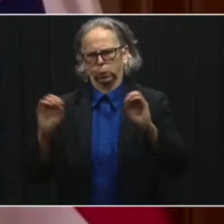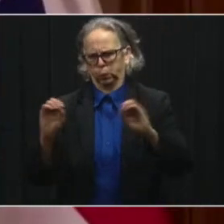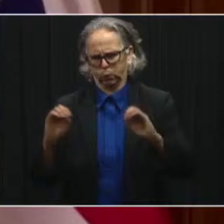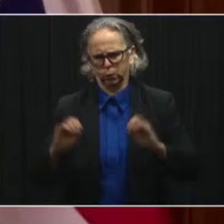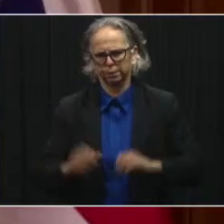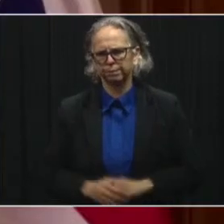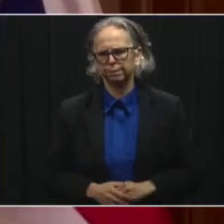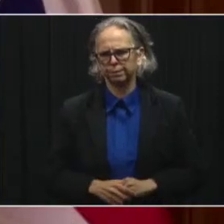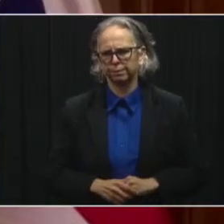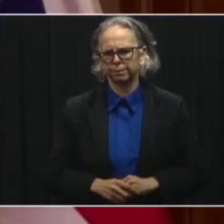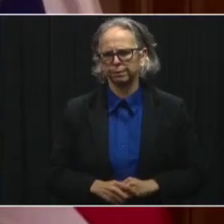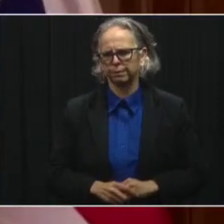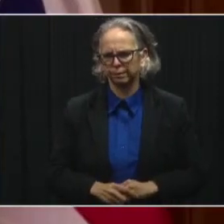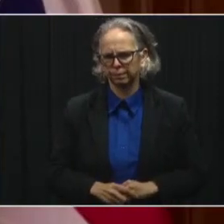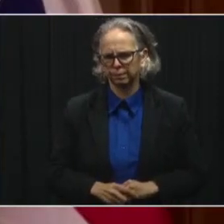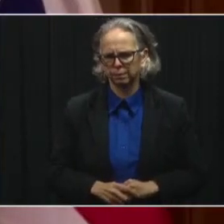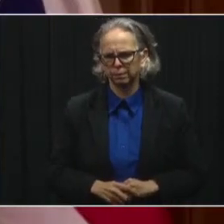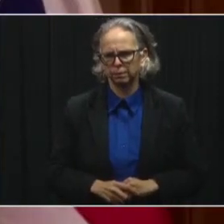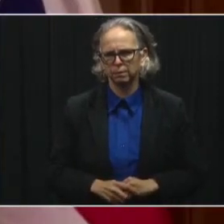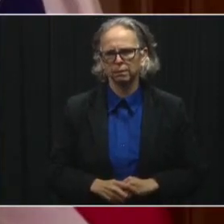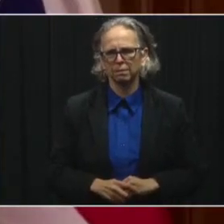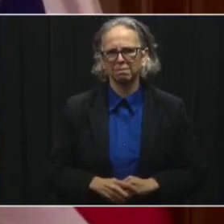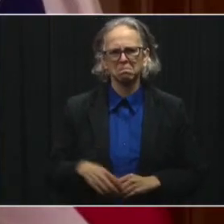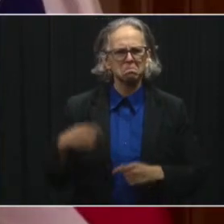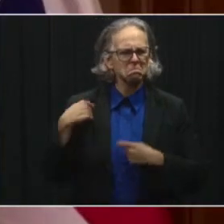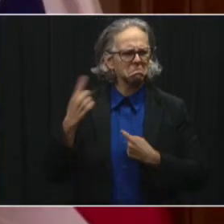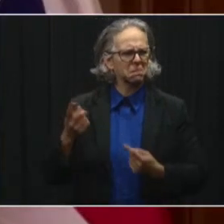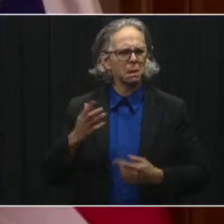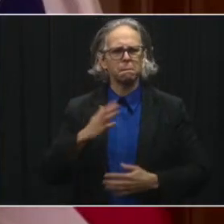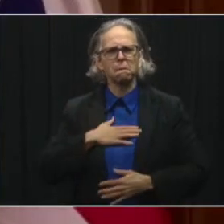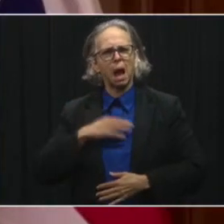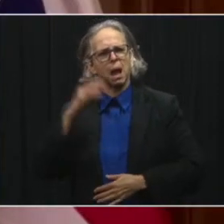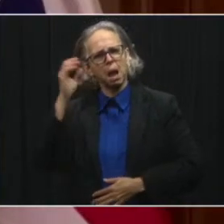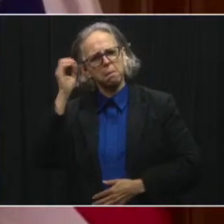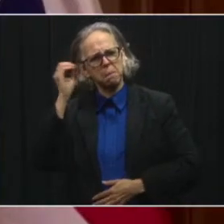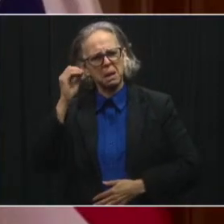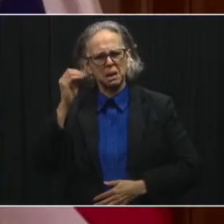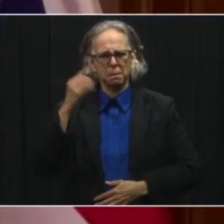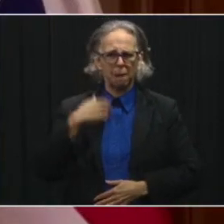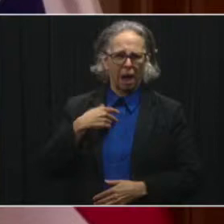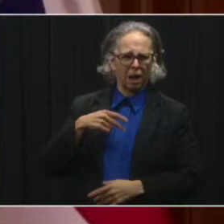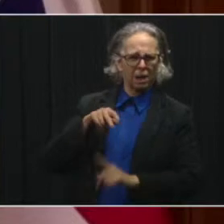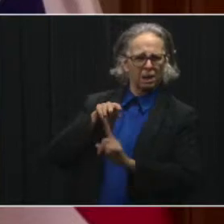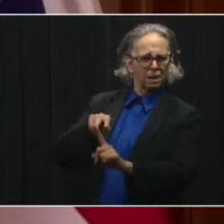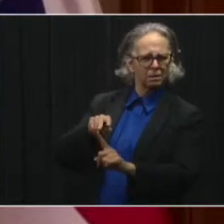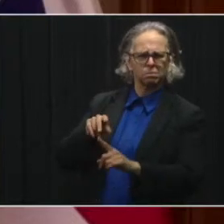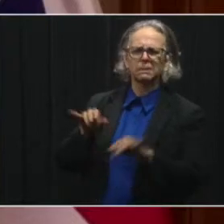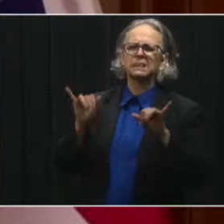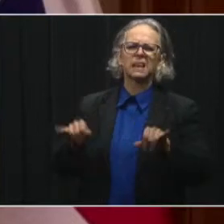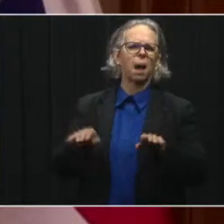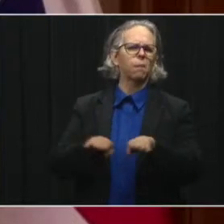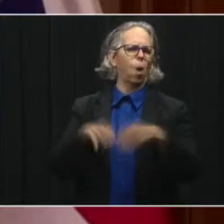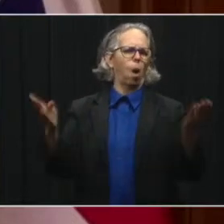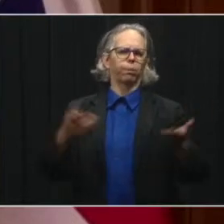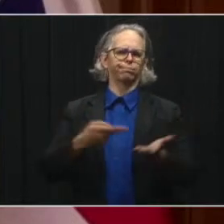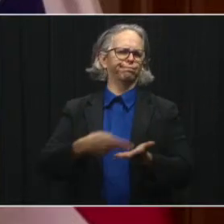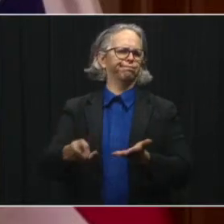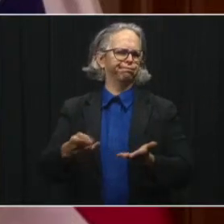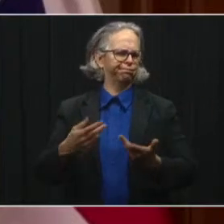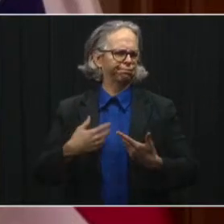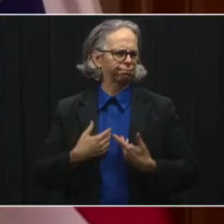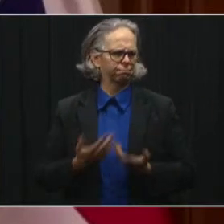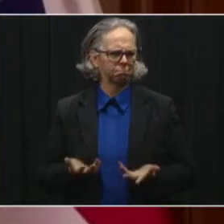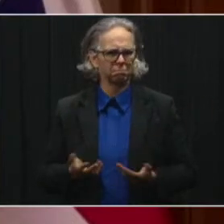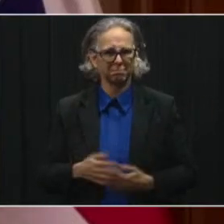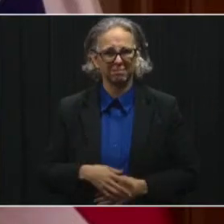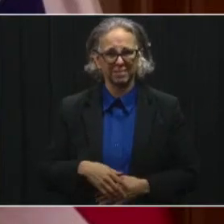I've made, my position very clear. We should not be telling hospitals